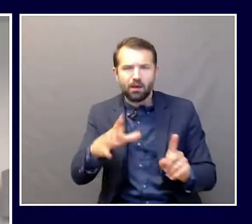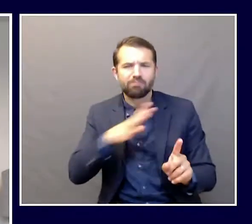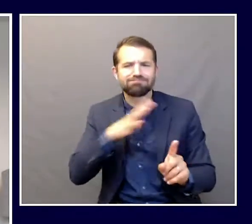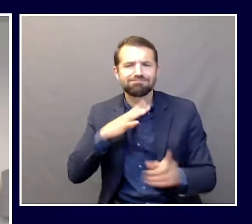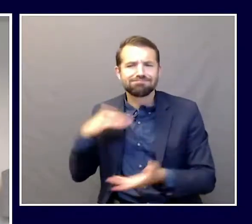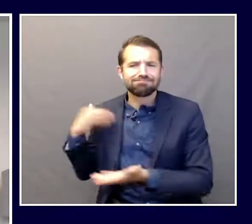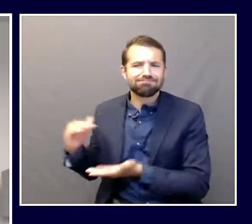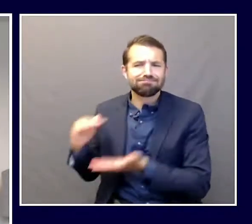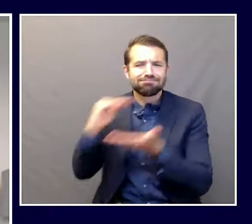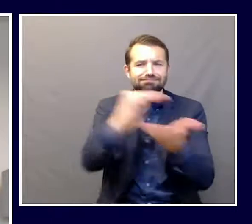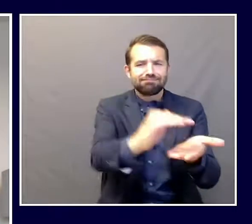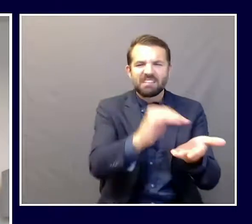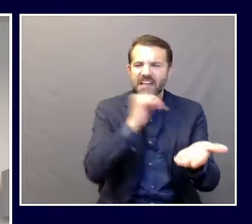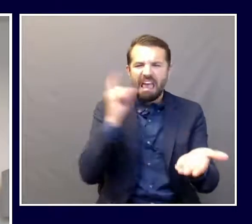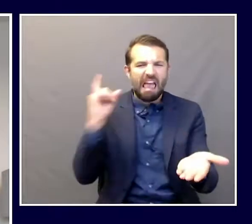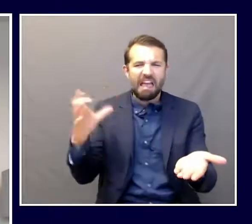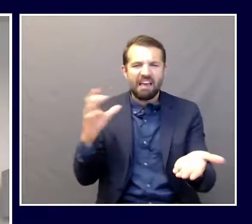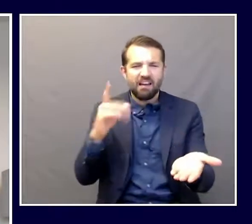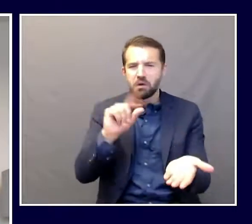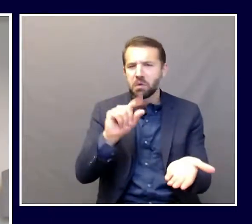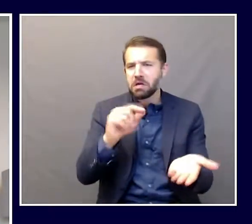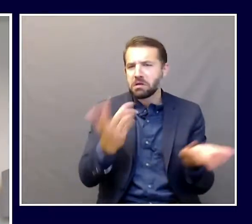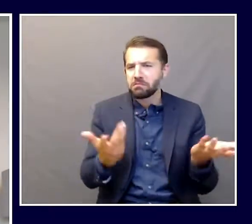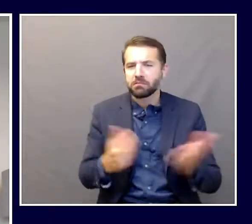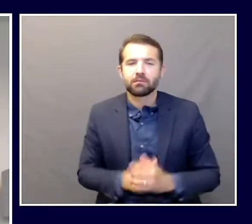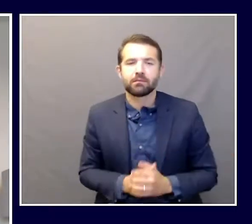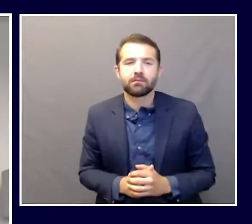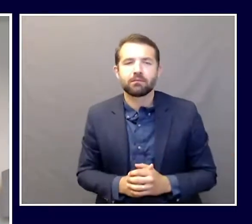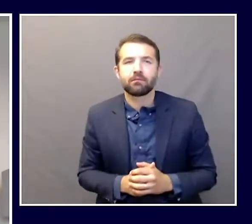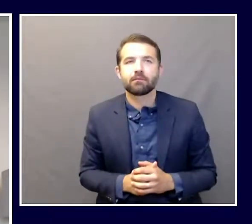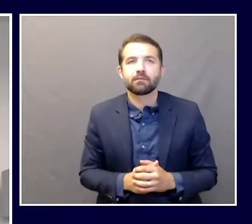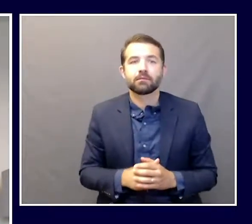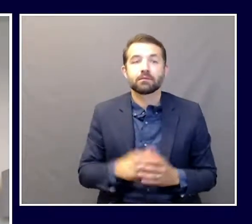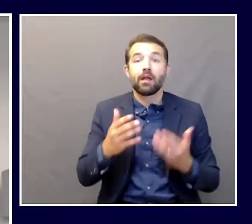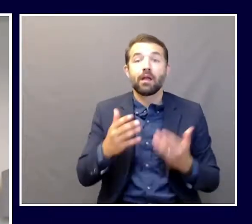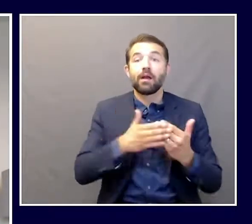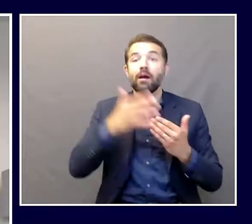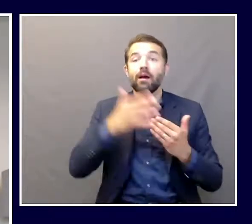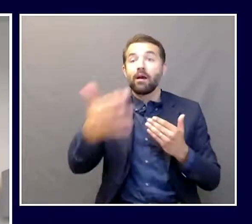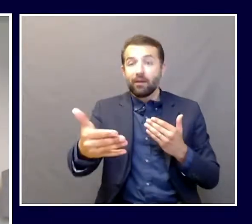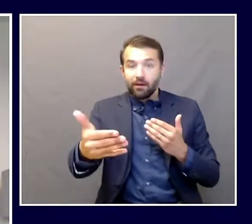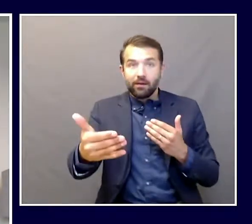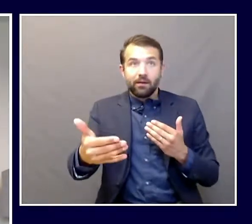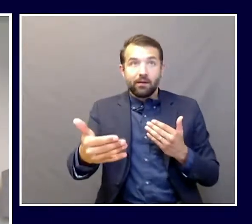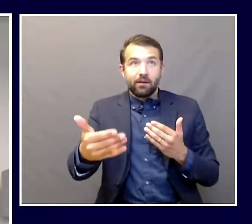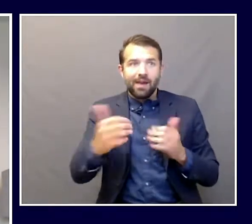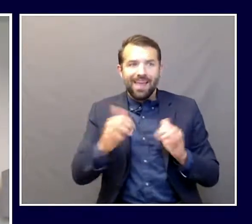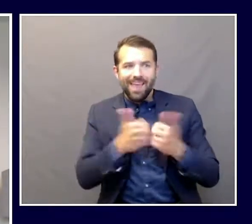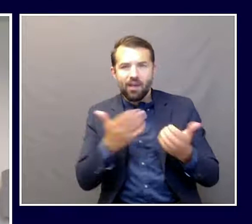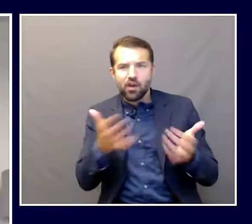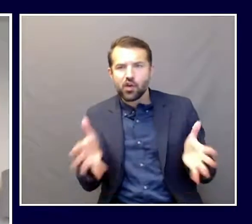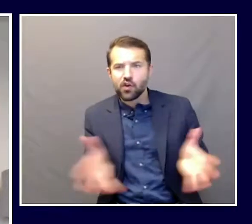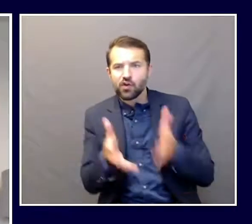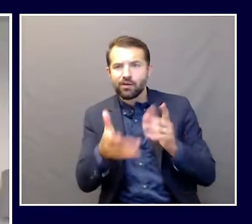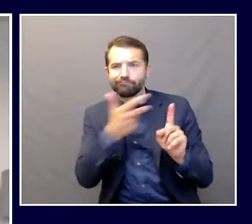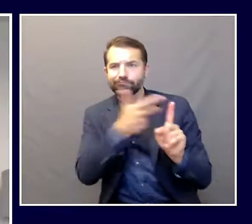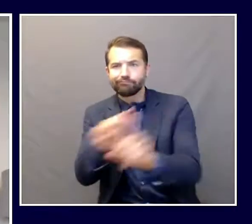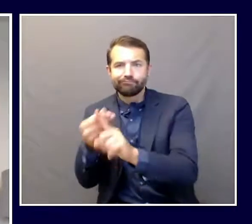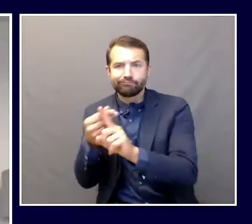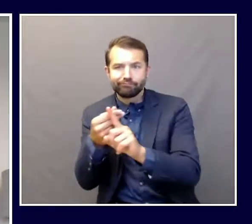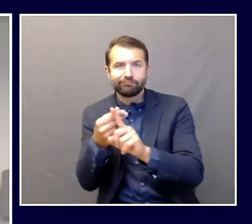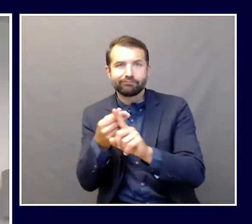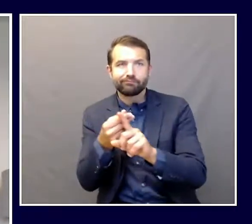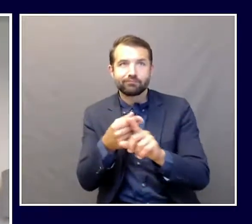of vaccination, if I had to summarize it, it's going to be typified by removing barriers. Removing barriers from people who want